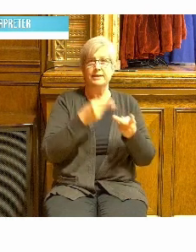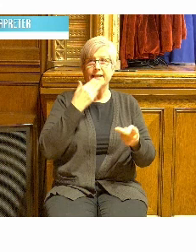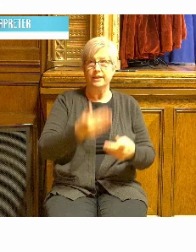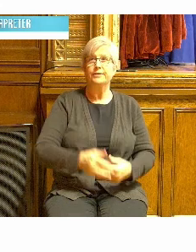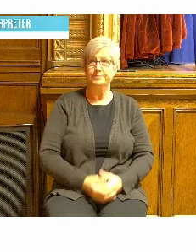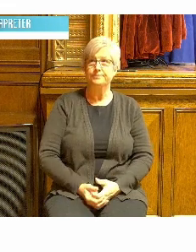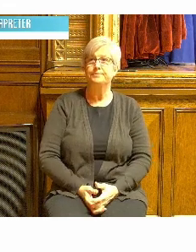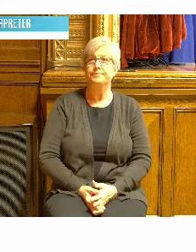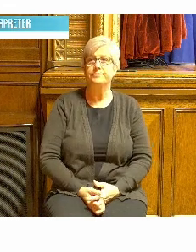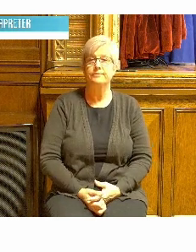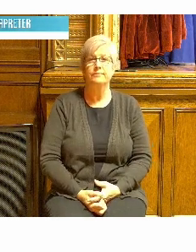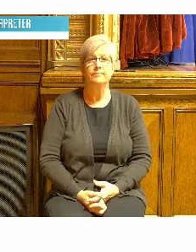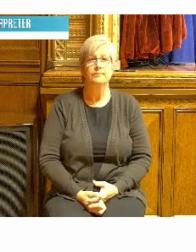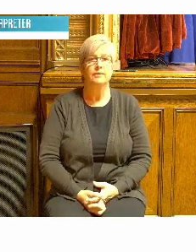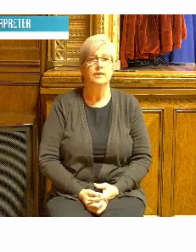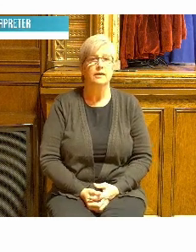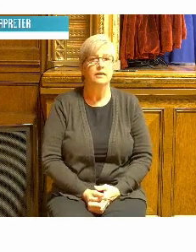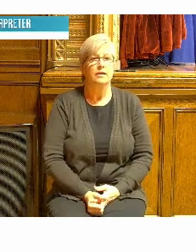you all. Thank you.